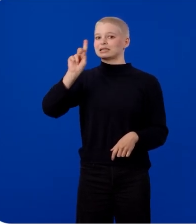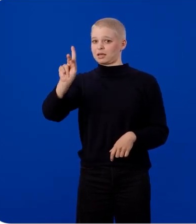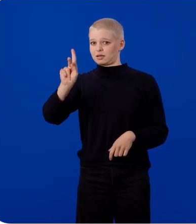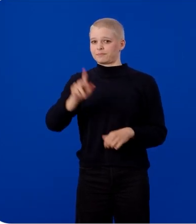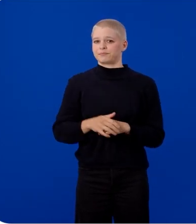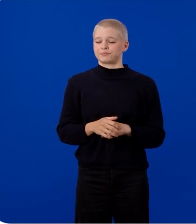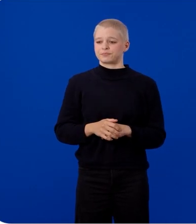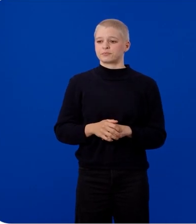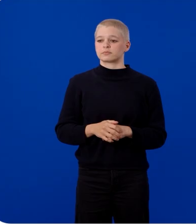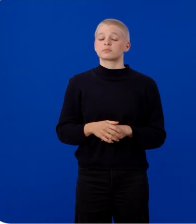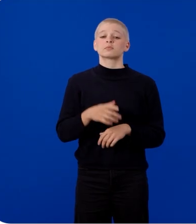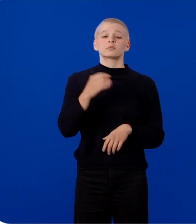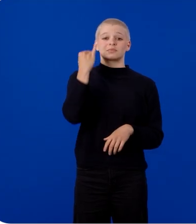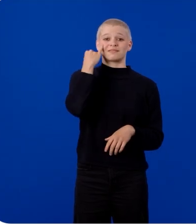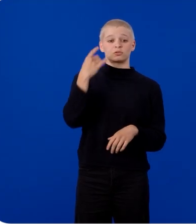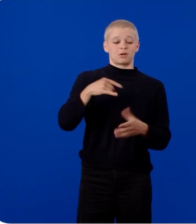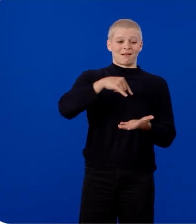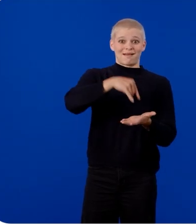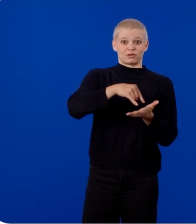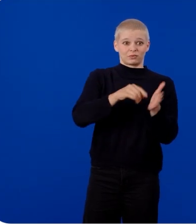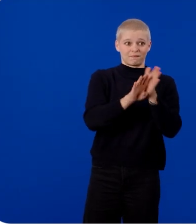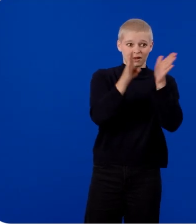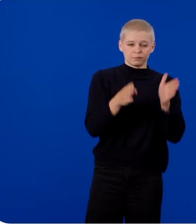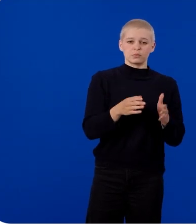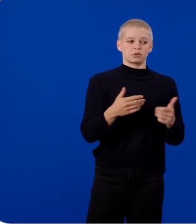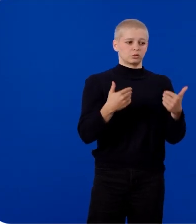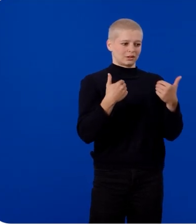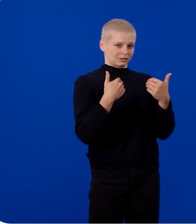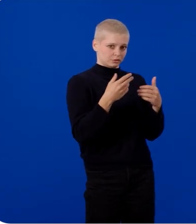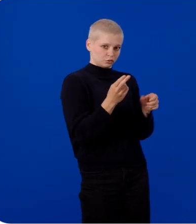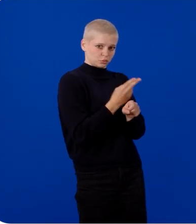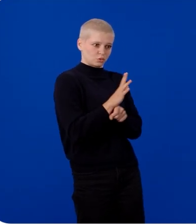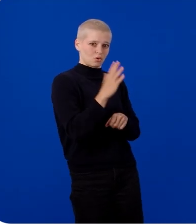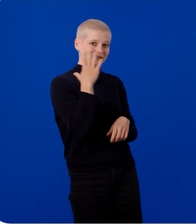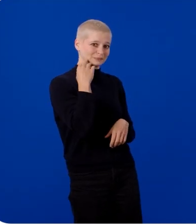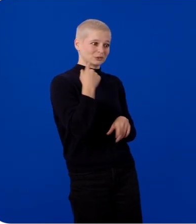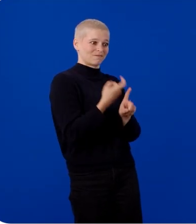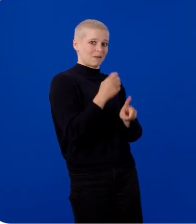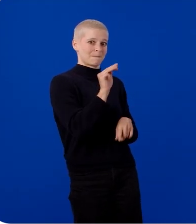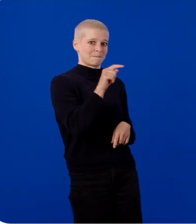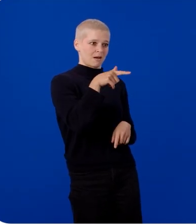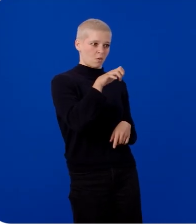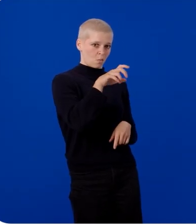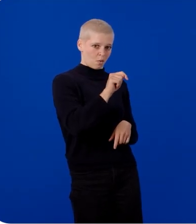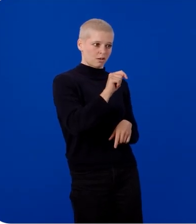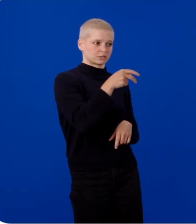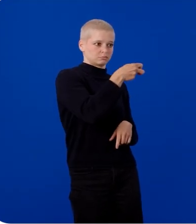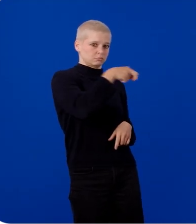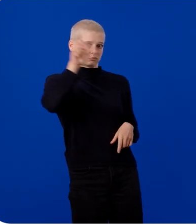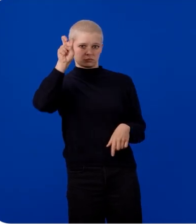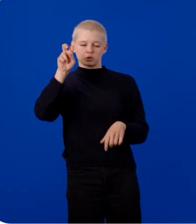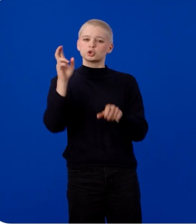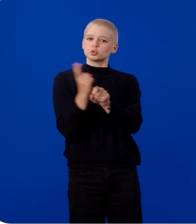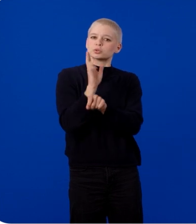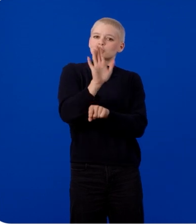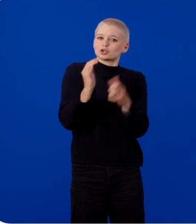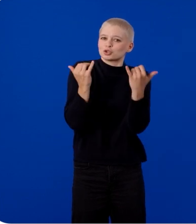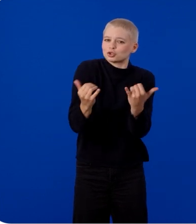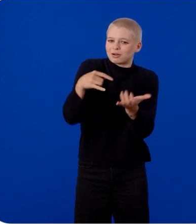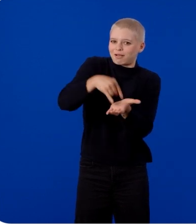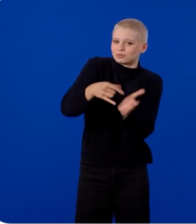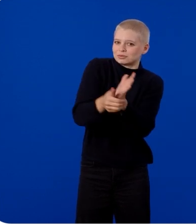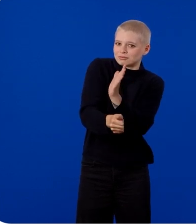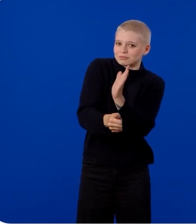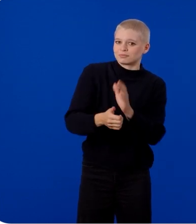devs to quickly develop spatial experiences for MetaQuest, leveraging their existing Android skills. Finally, we have